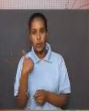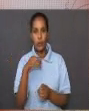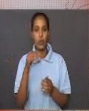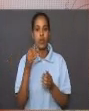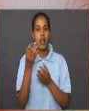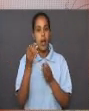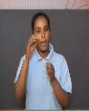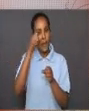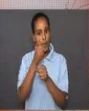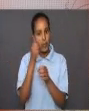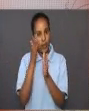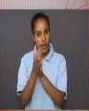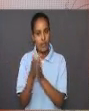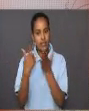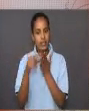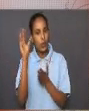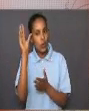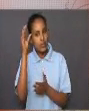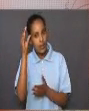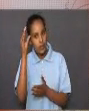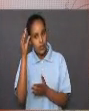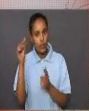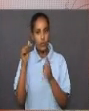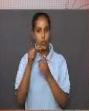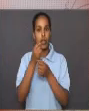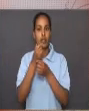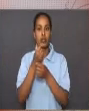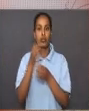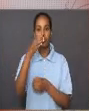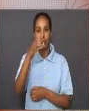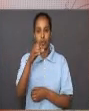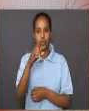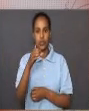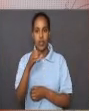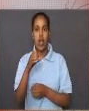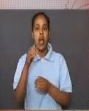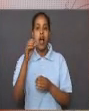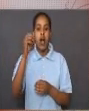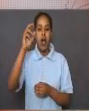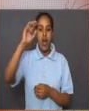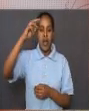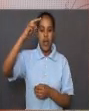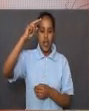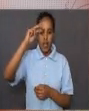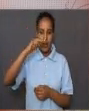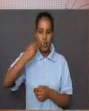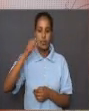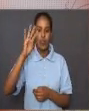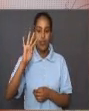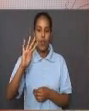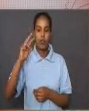will apply this concept to a solution of ammonium nitrate